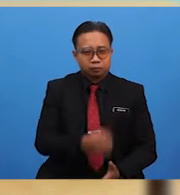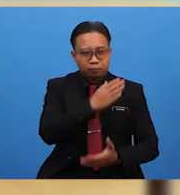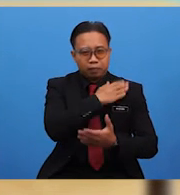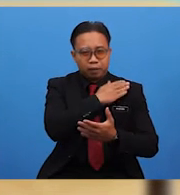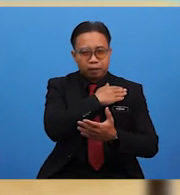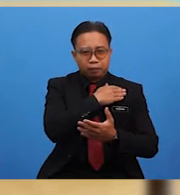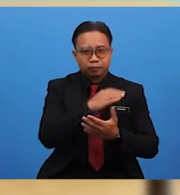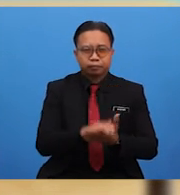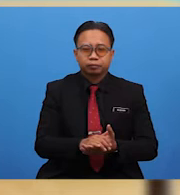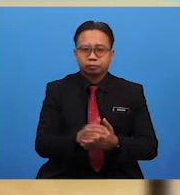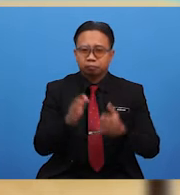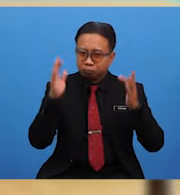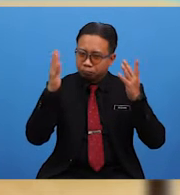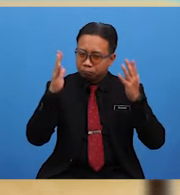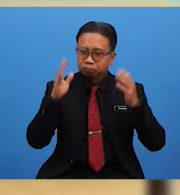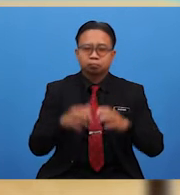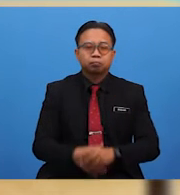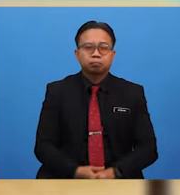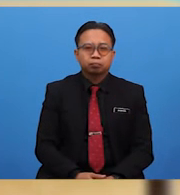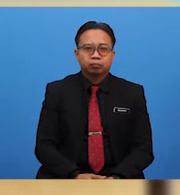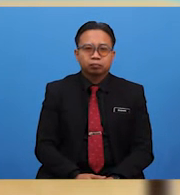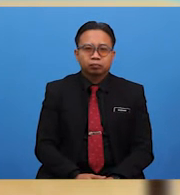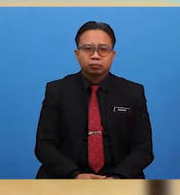on your backs for the hard work.